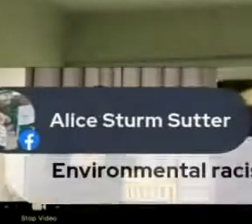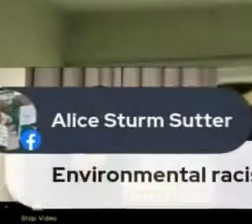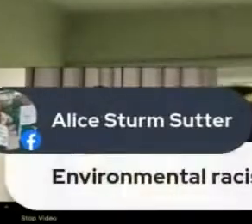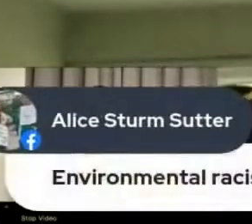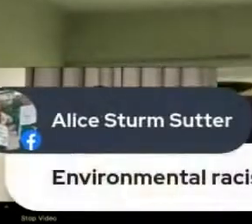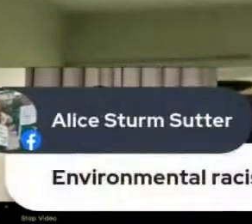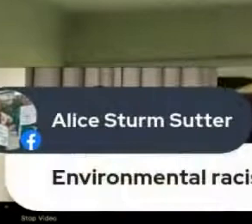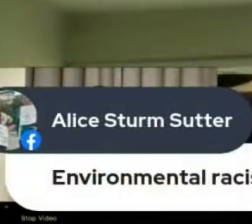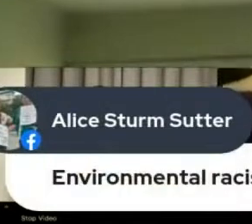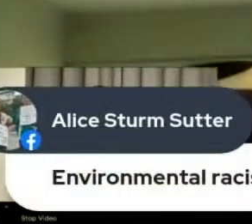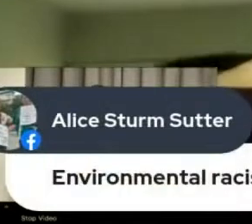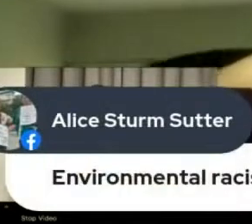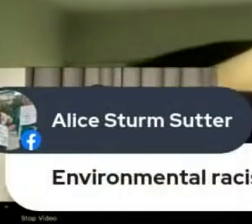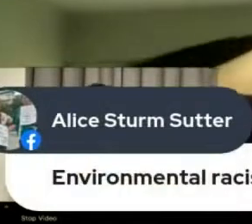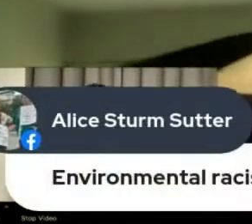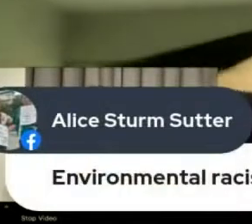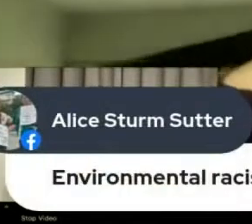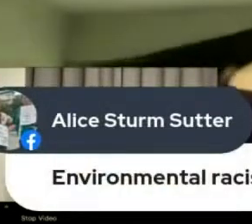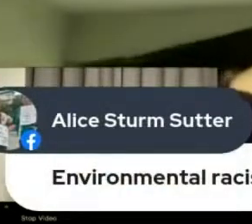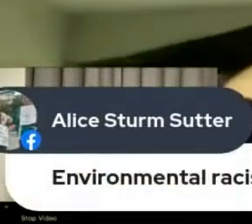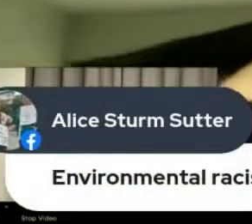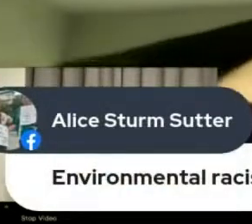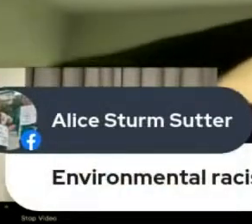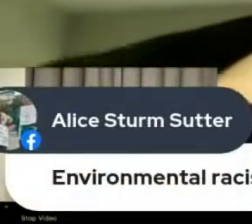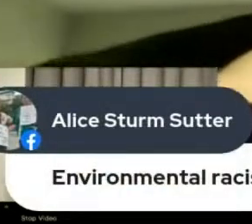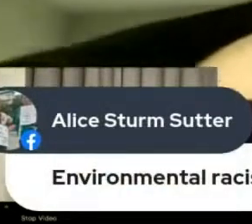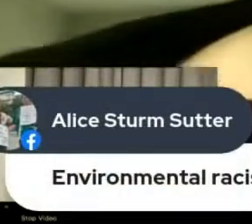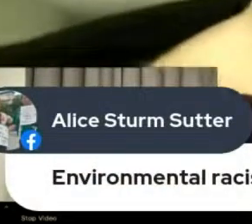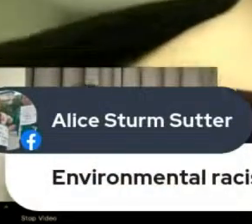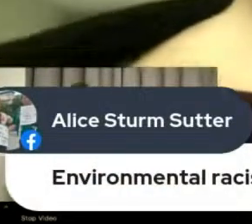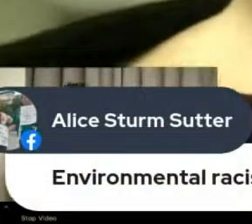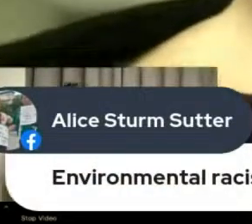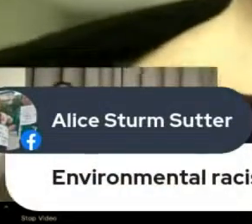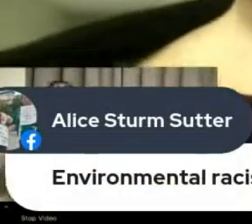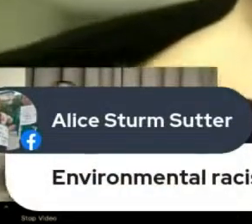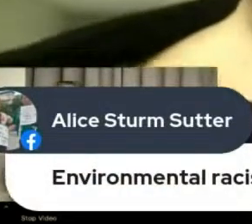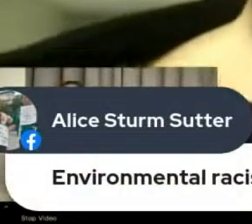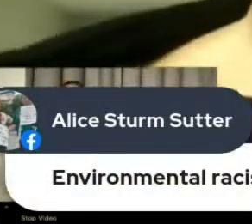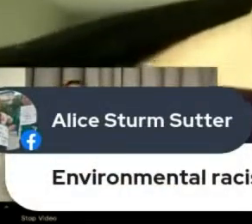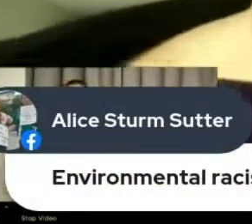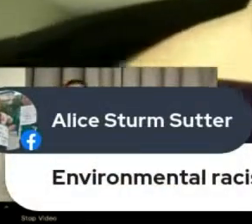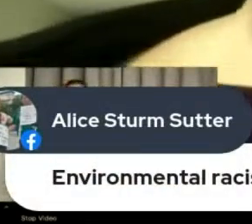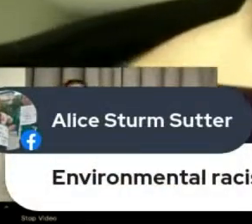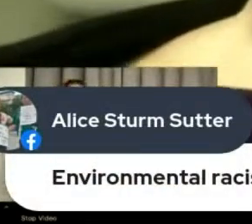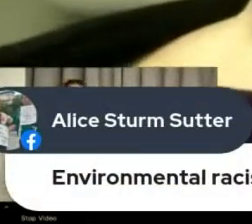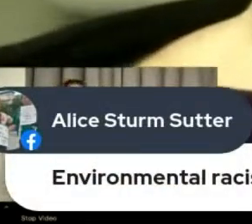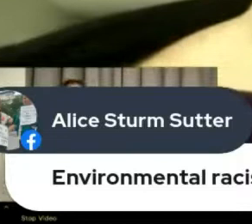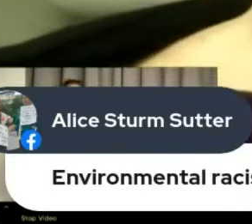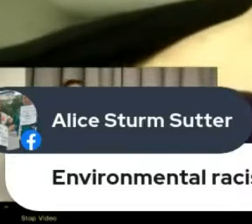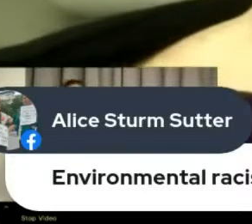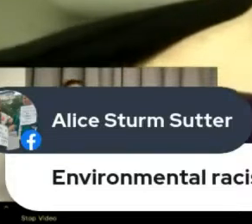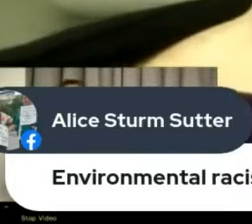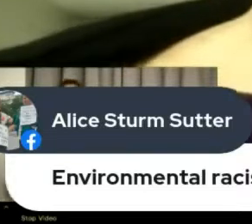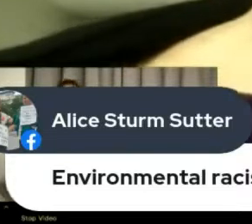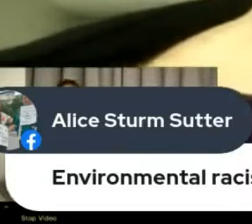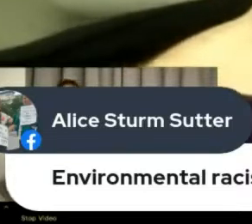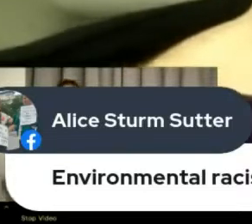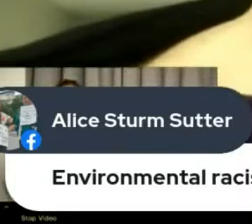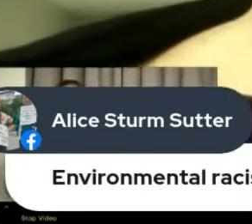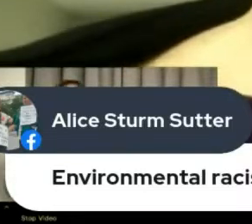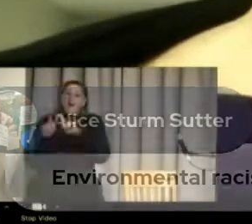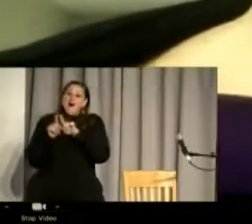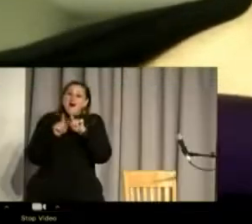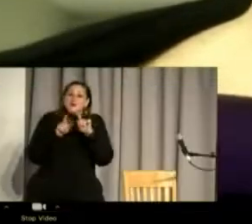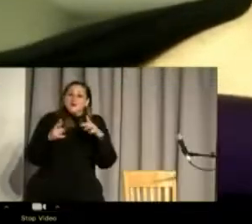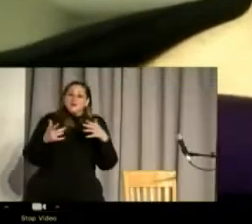I mean, just that, like in terms of reproduction, there's also all kinds of studies,